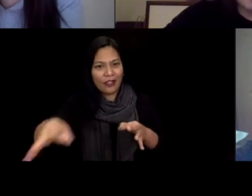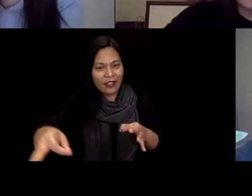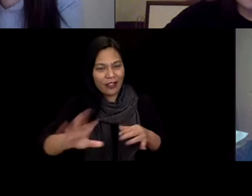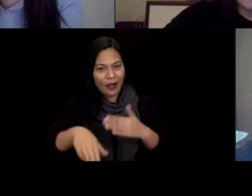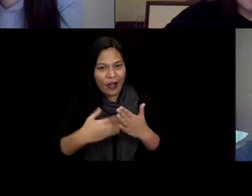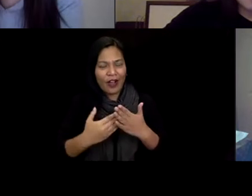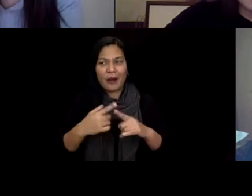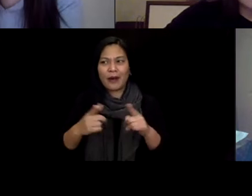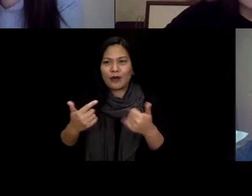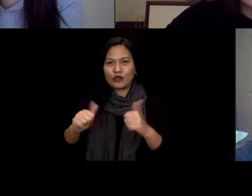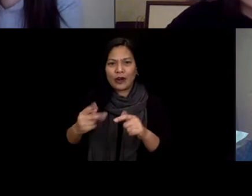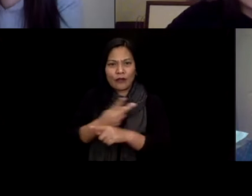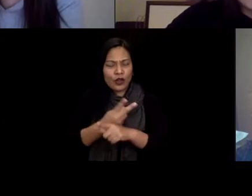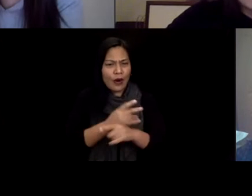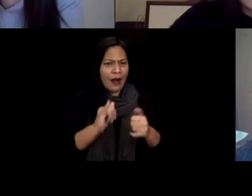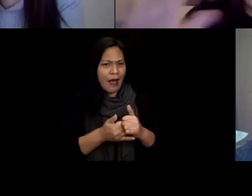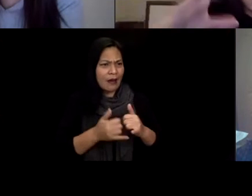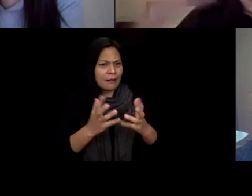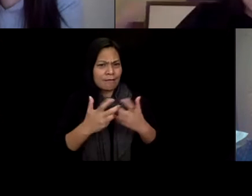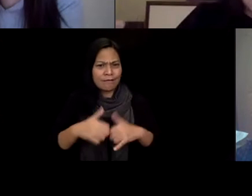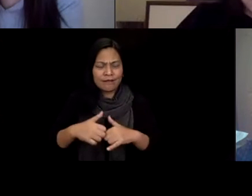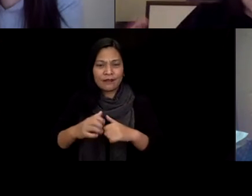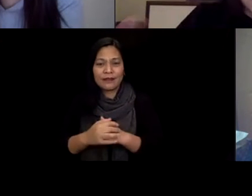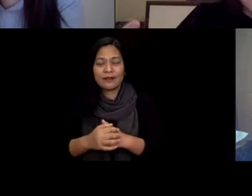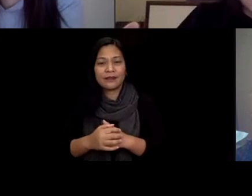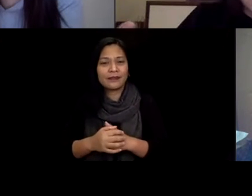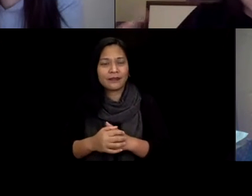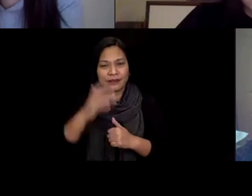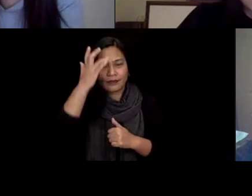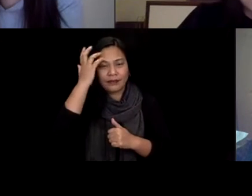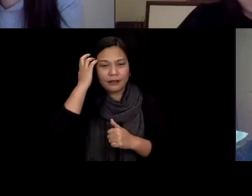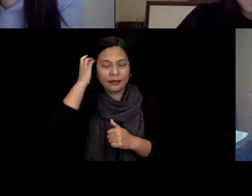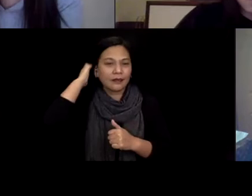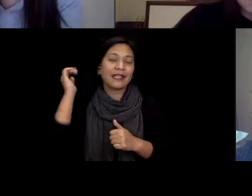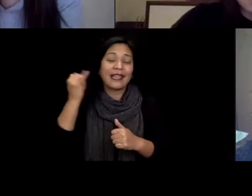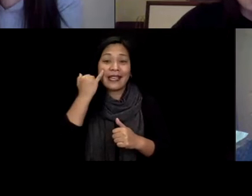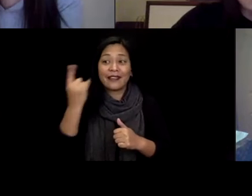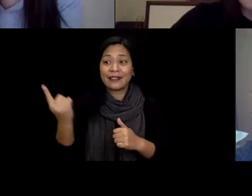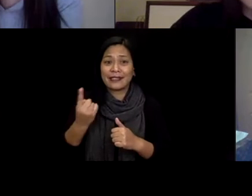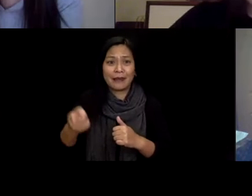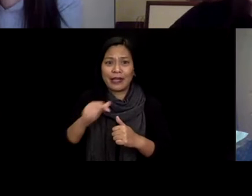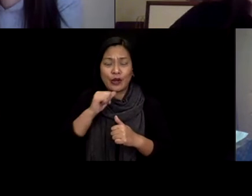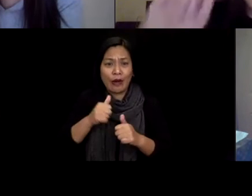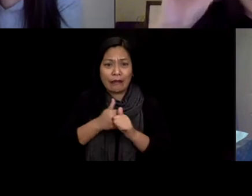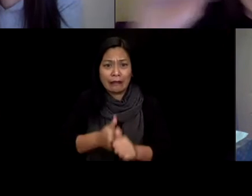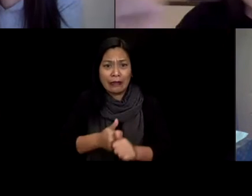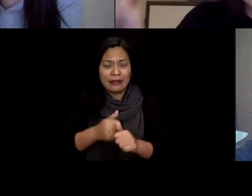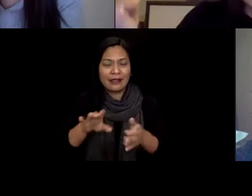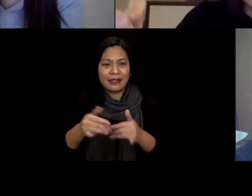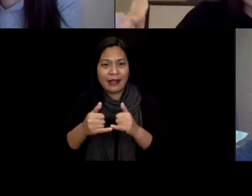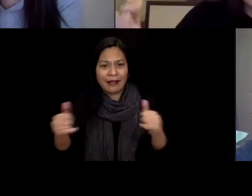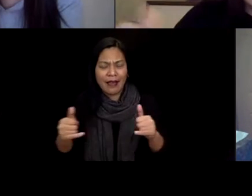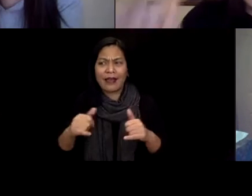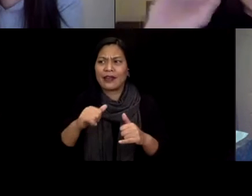our own bearings again. And so what we did was, anywhere that something wasn't ready or something wasn't there yet, we hand